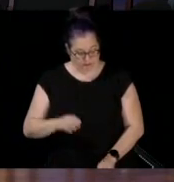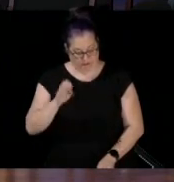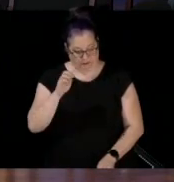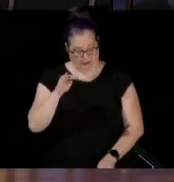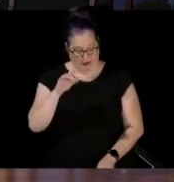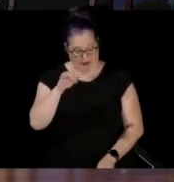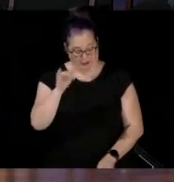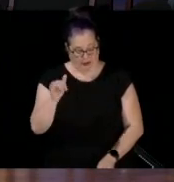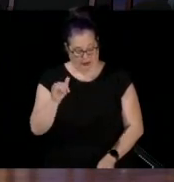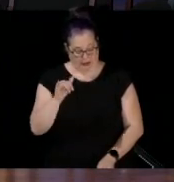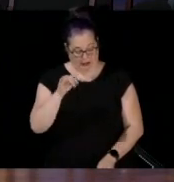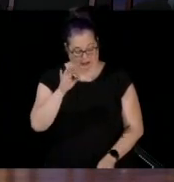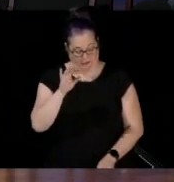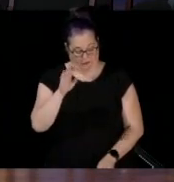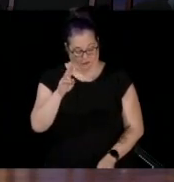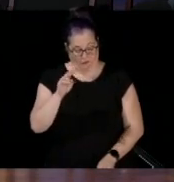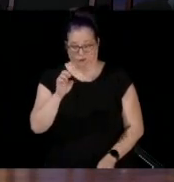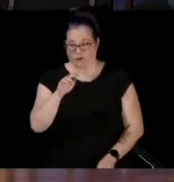Emily Fuentes.